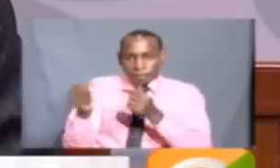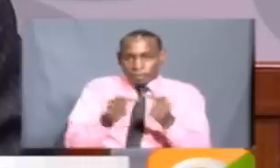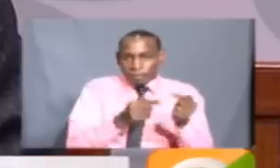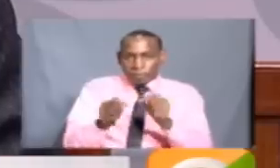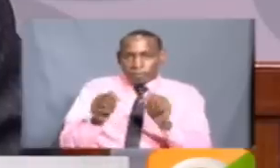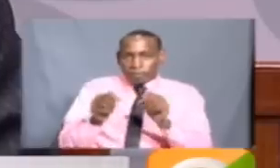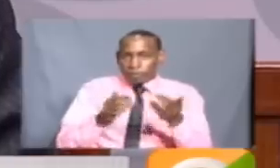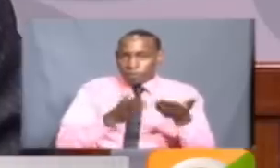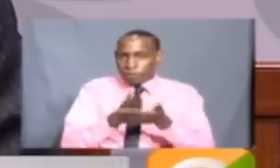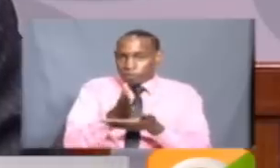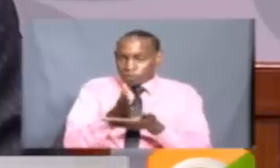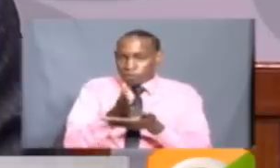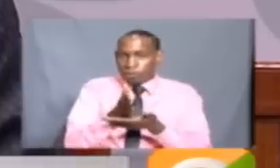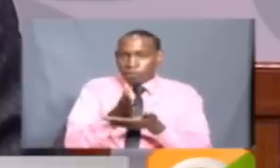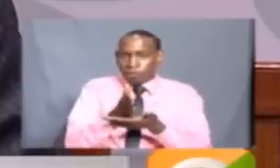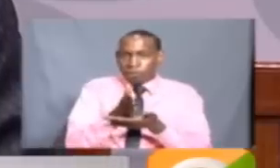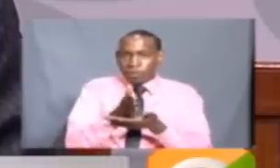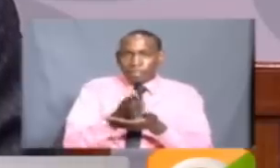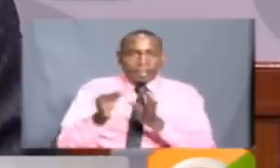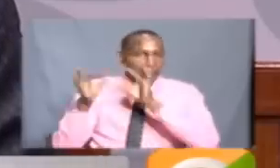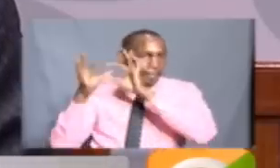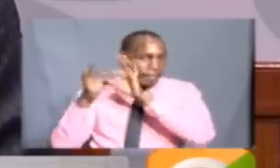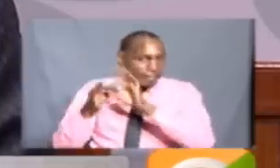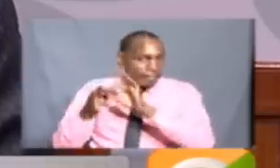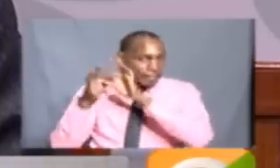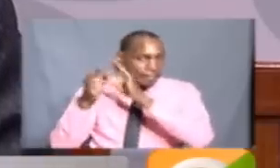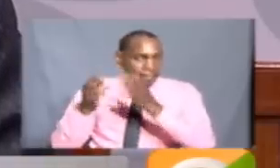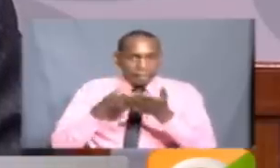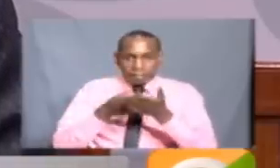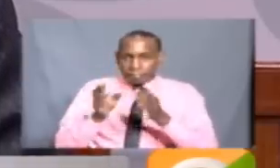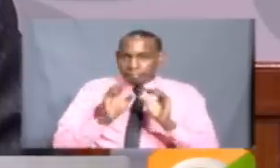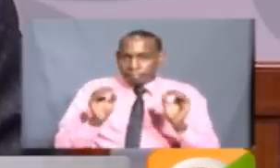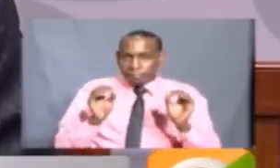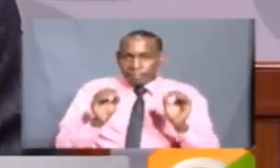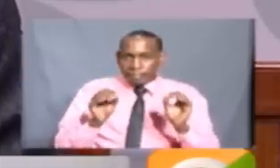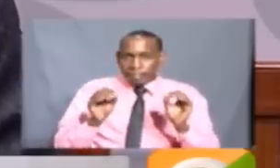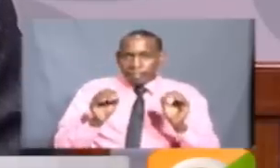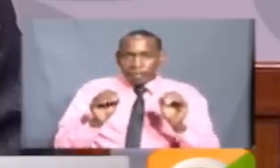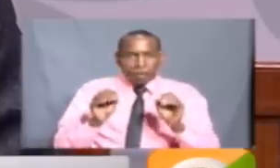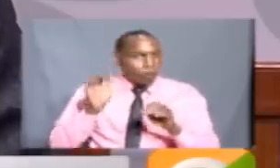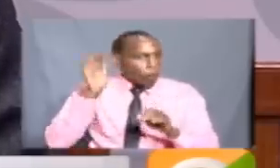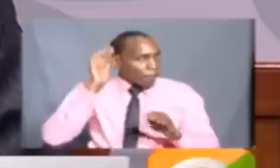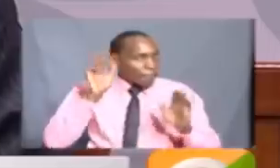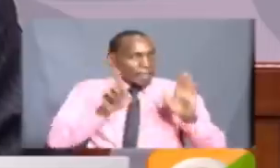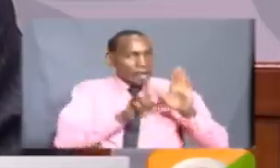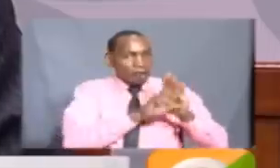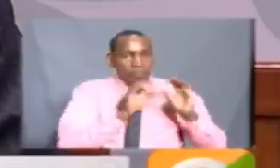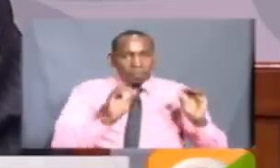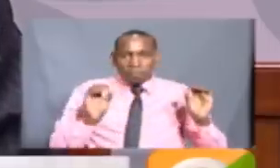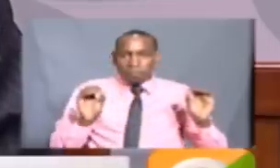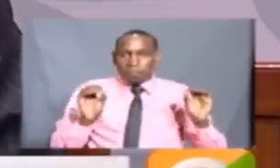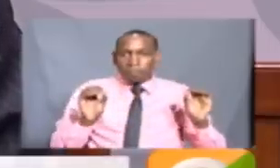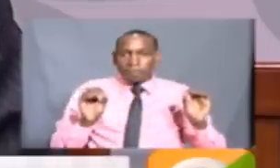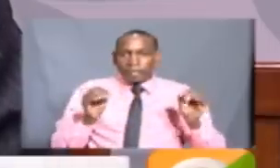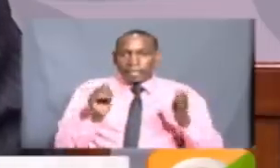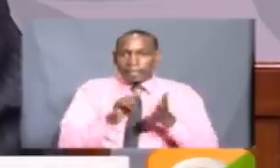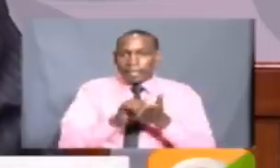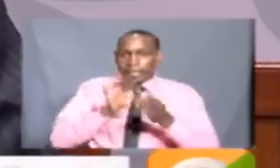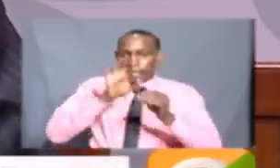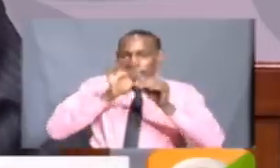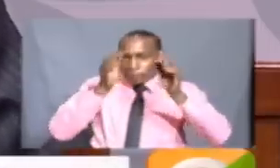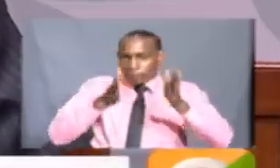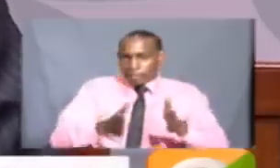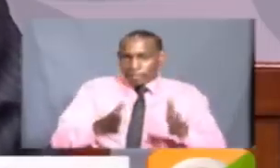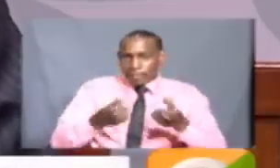be informed by this culture of impunity. This will be informed by this contempt for the electorate. This will